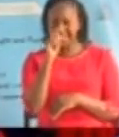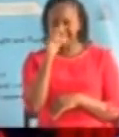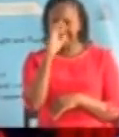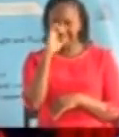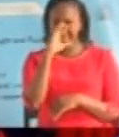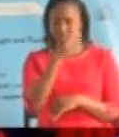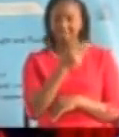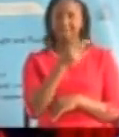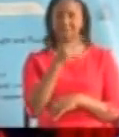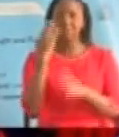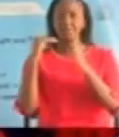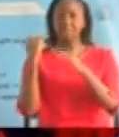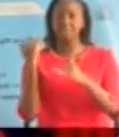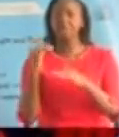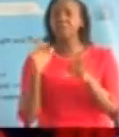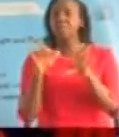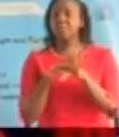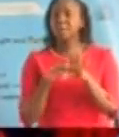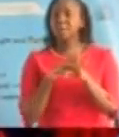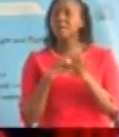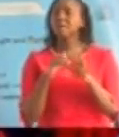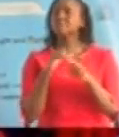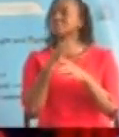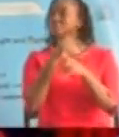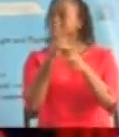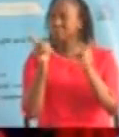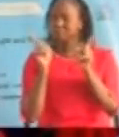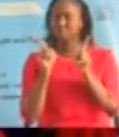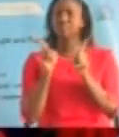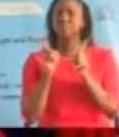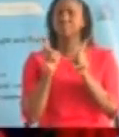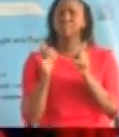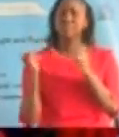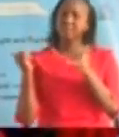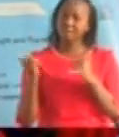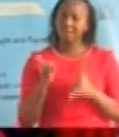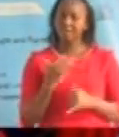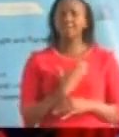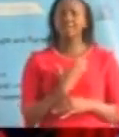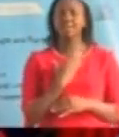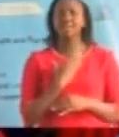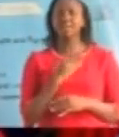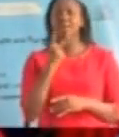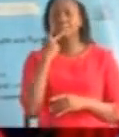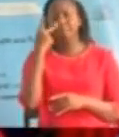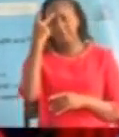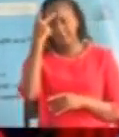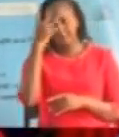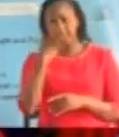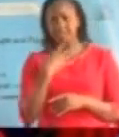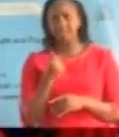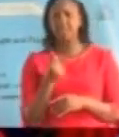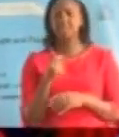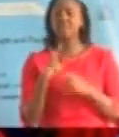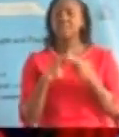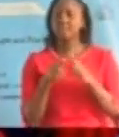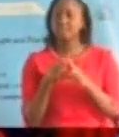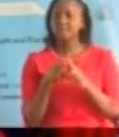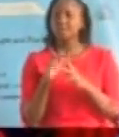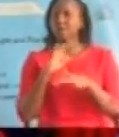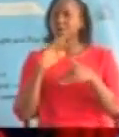members of the convocation, invited guests, parents and relatives, all our members of